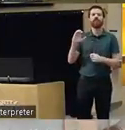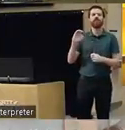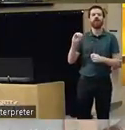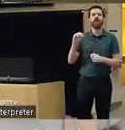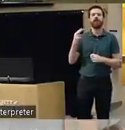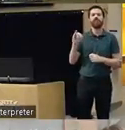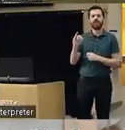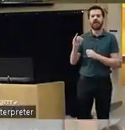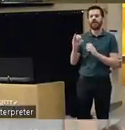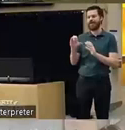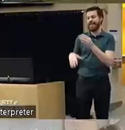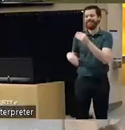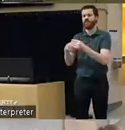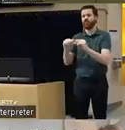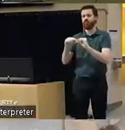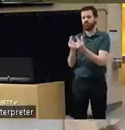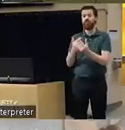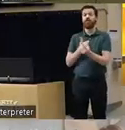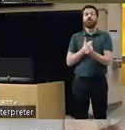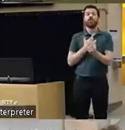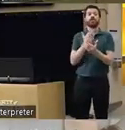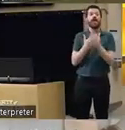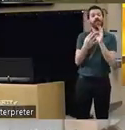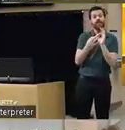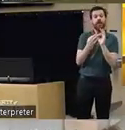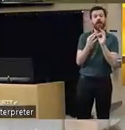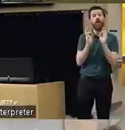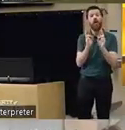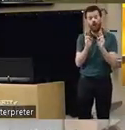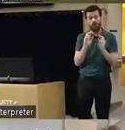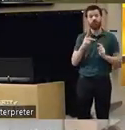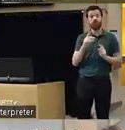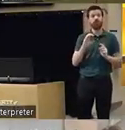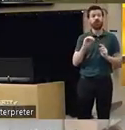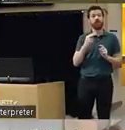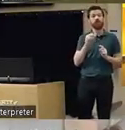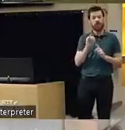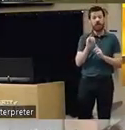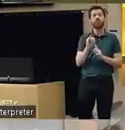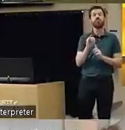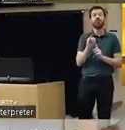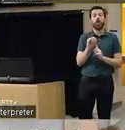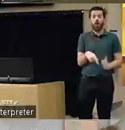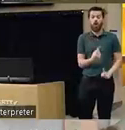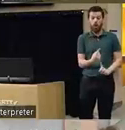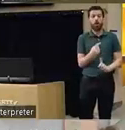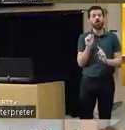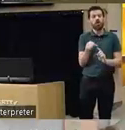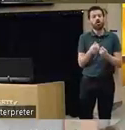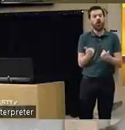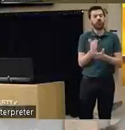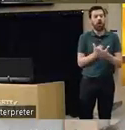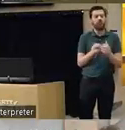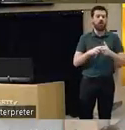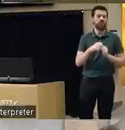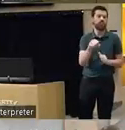the feedback and the hope is that COCM alone can solve outpatient psychiatry access problems.